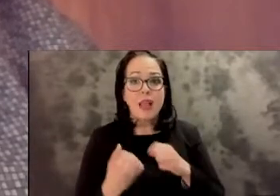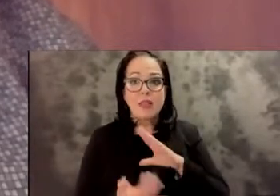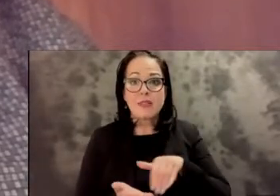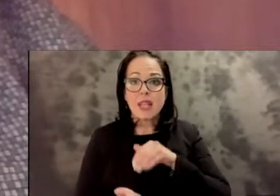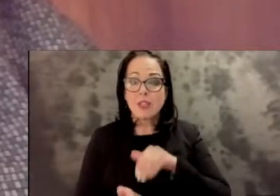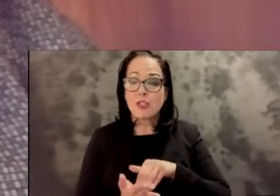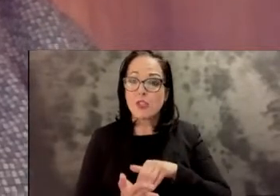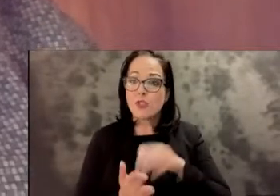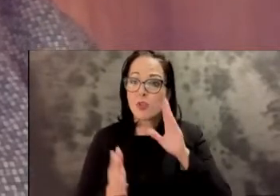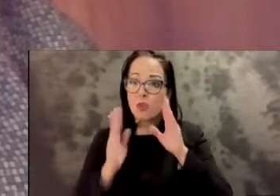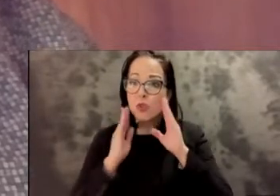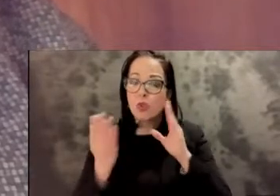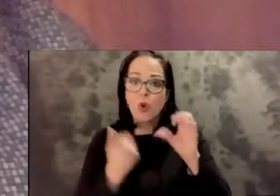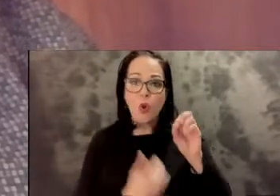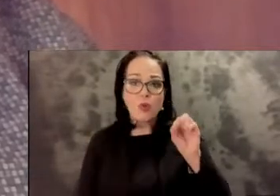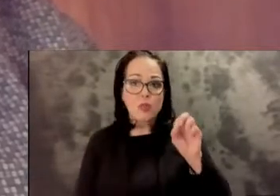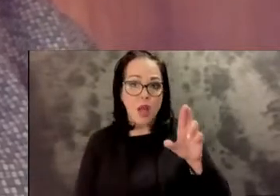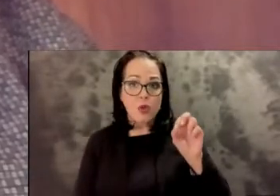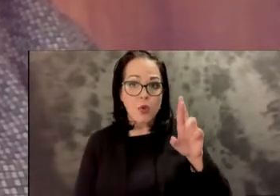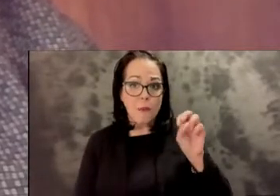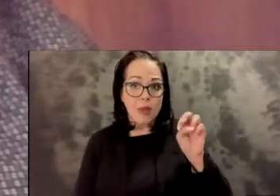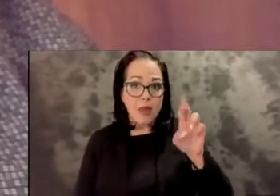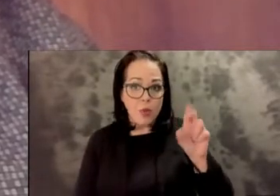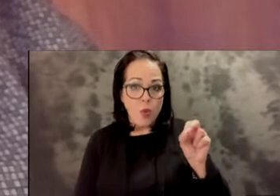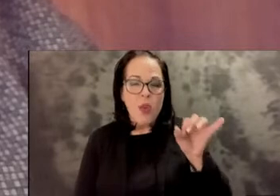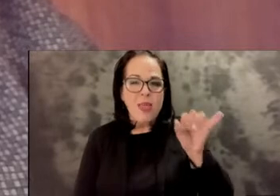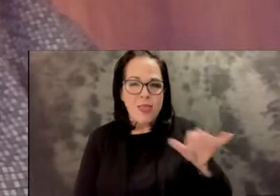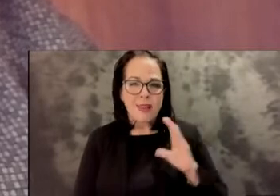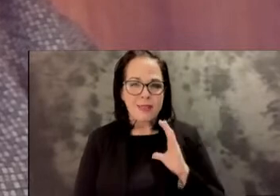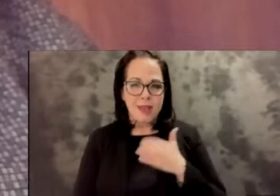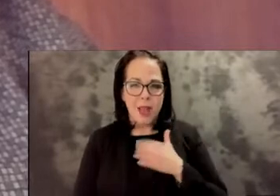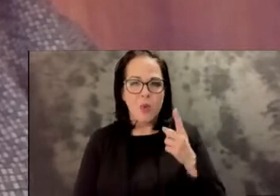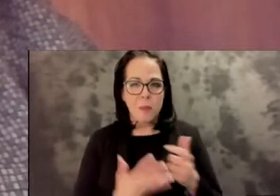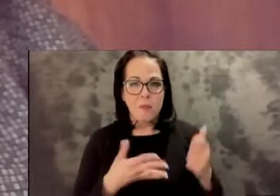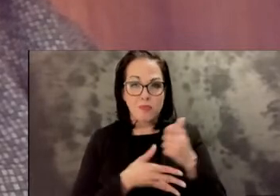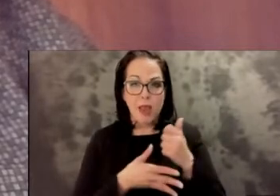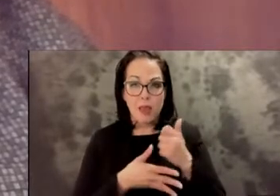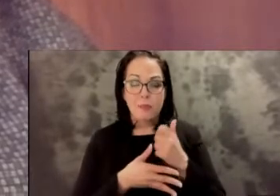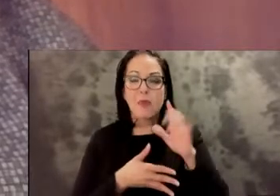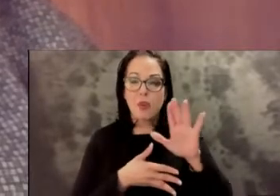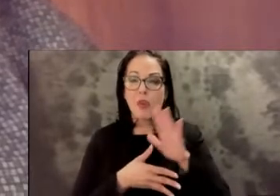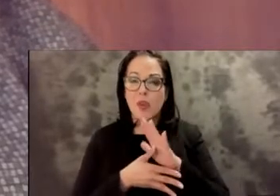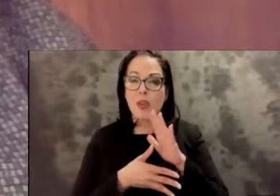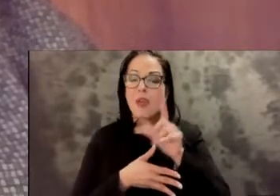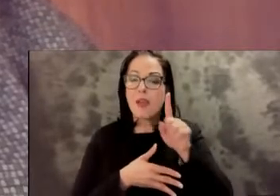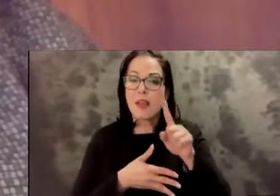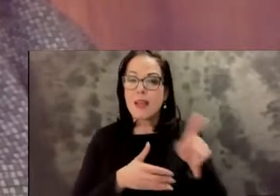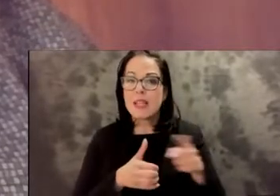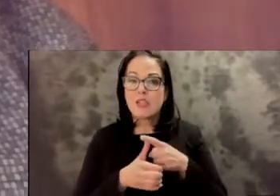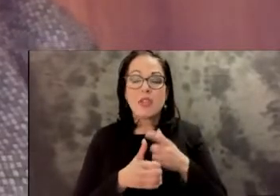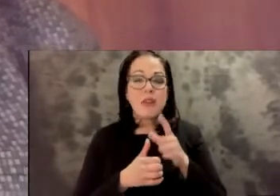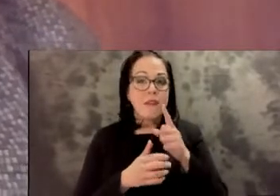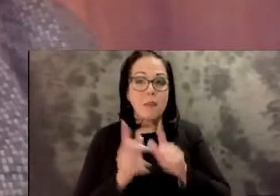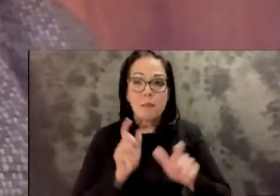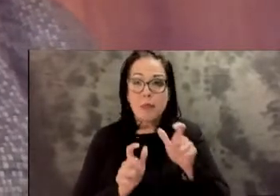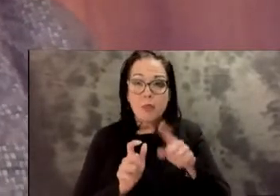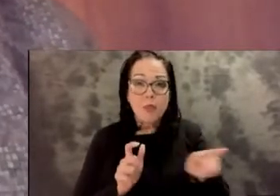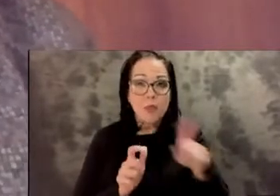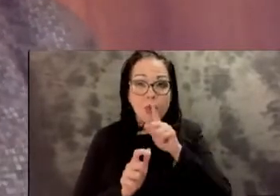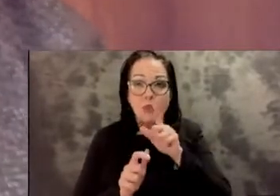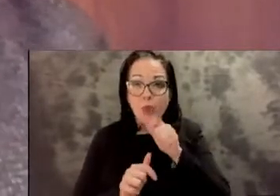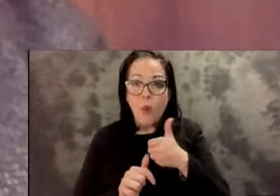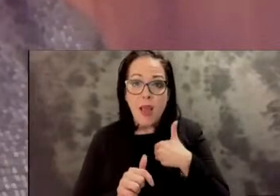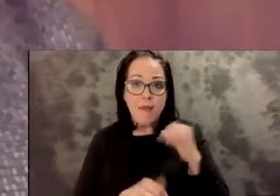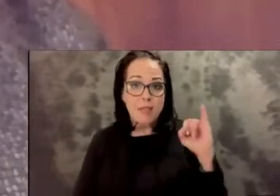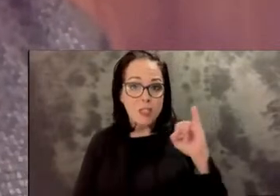Monsignor Oscar Romero serves a marginalized primary population of undocumented and uninsured